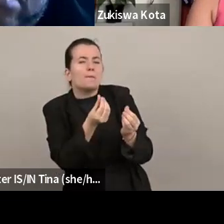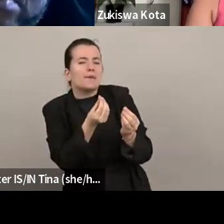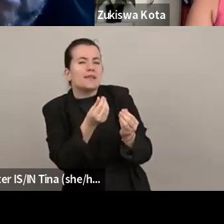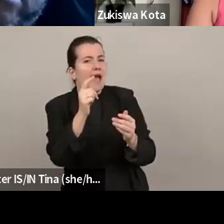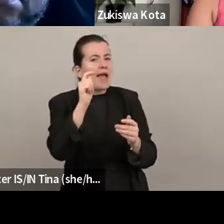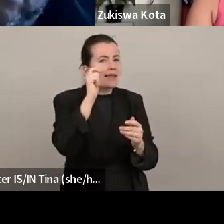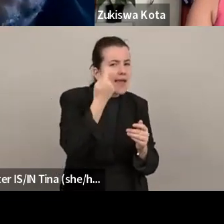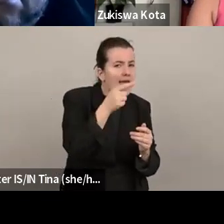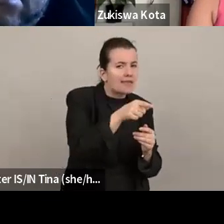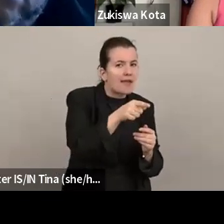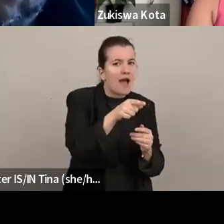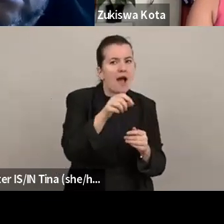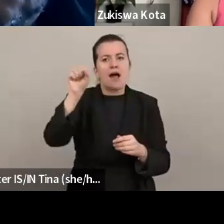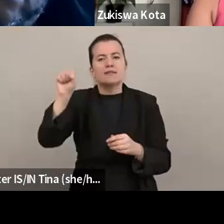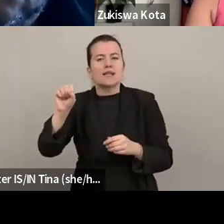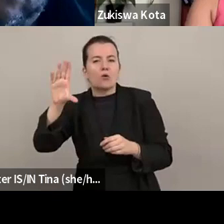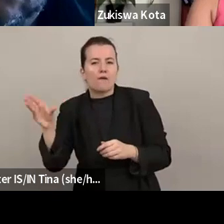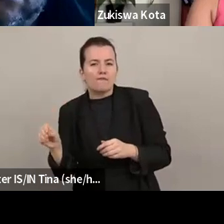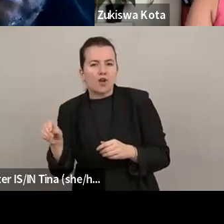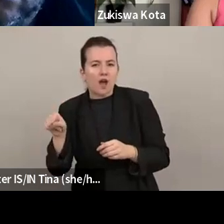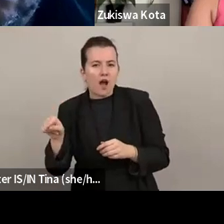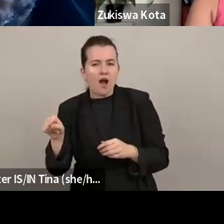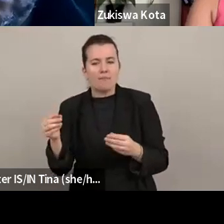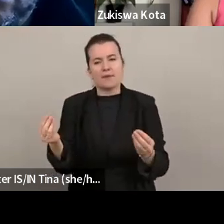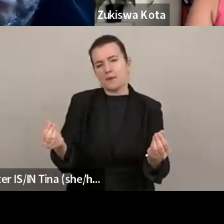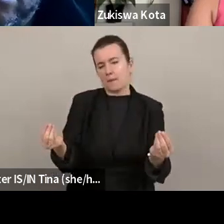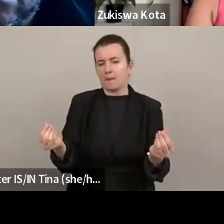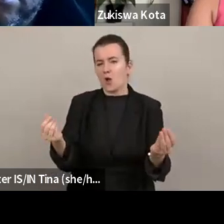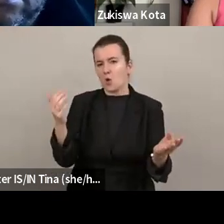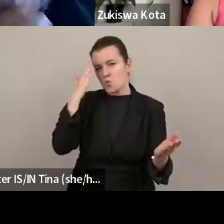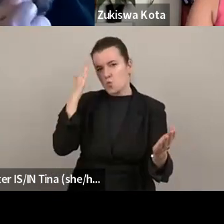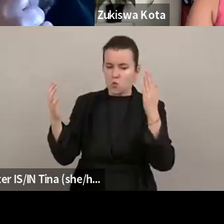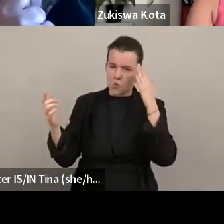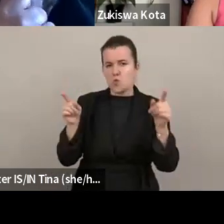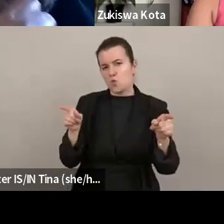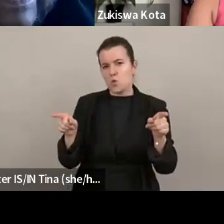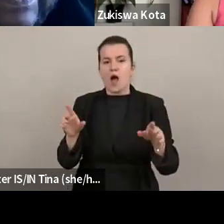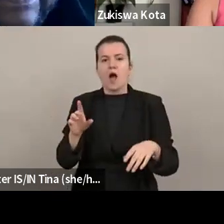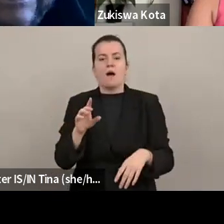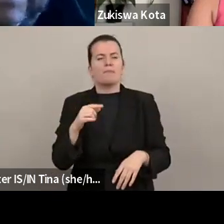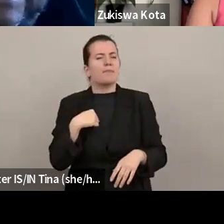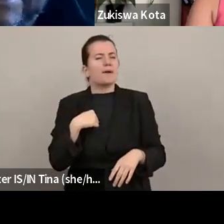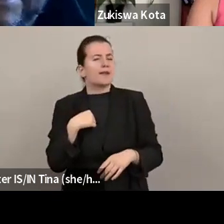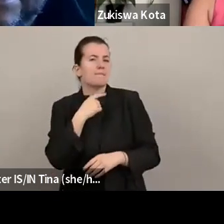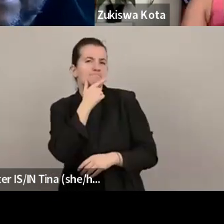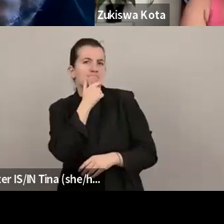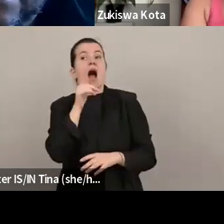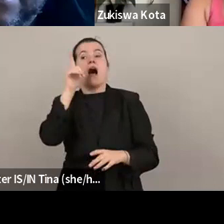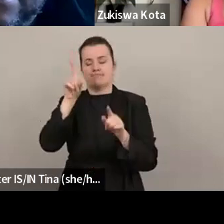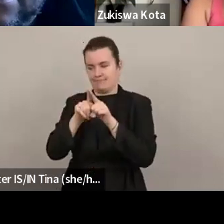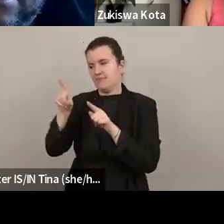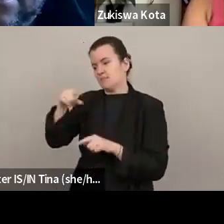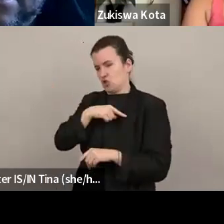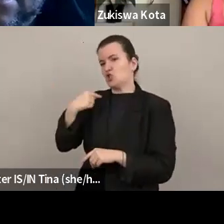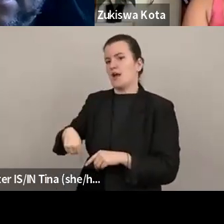South Africa, rural South Africa. And I just ask myself, and China,